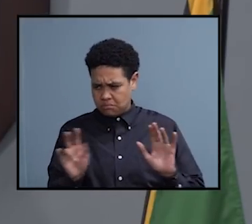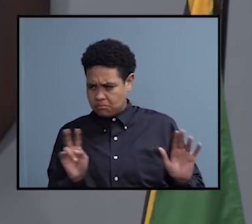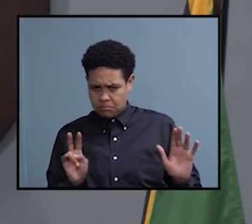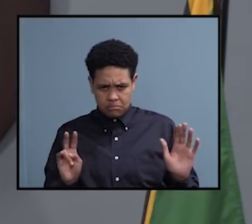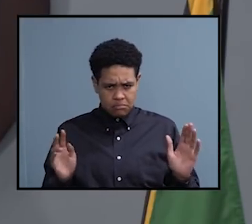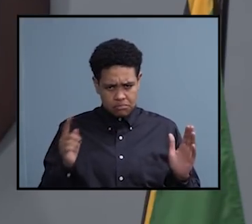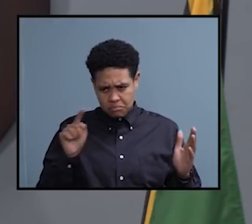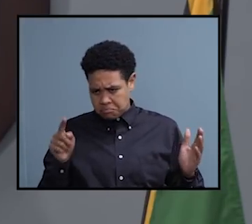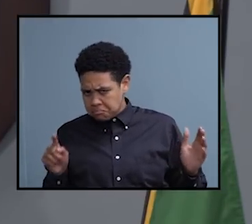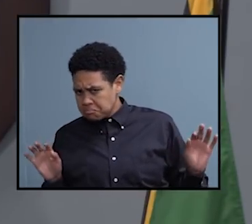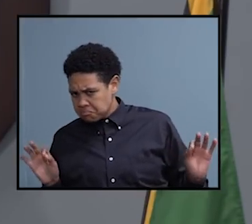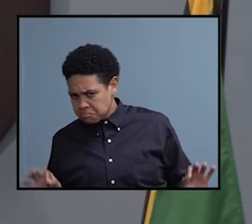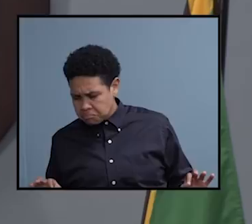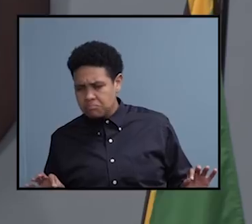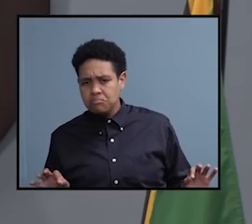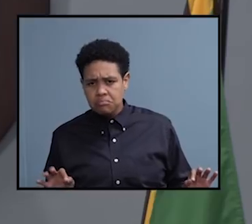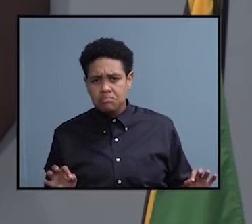proportionate,